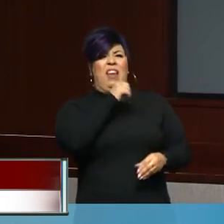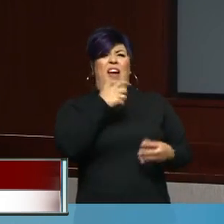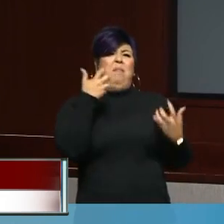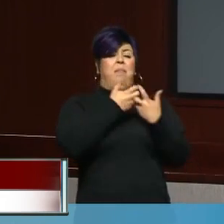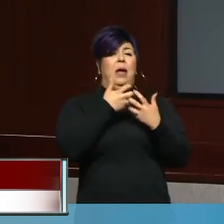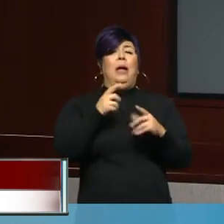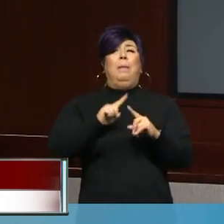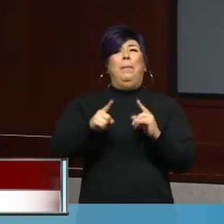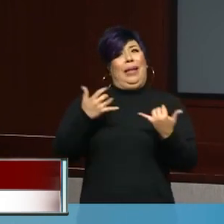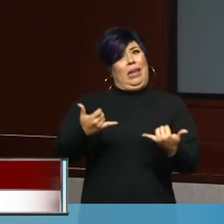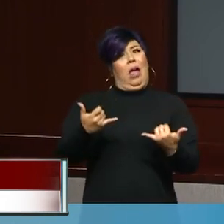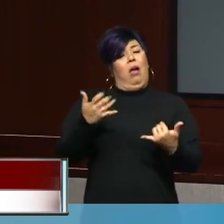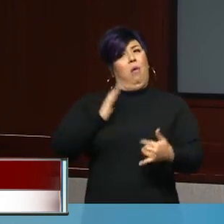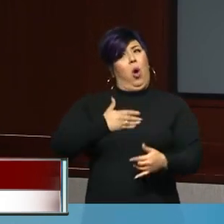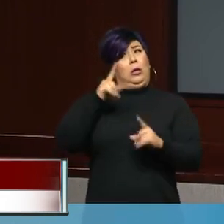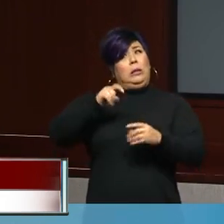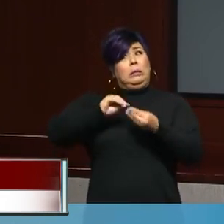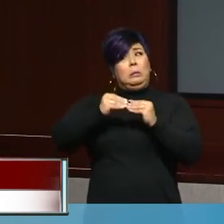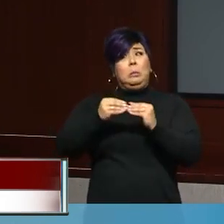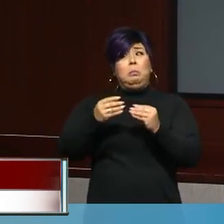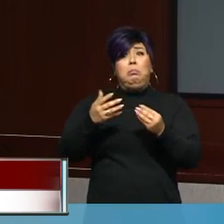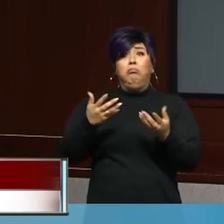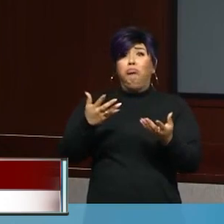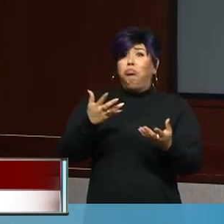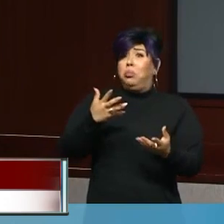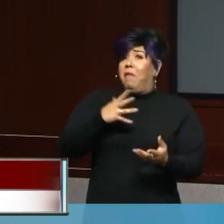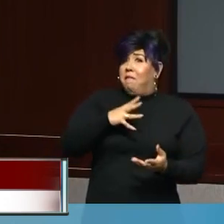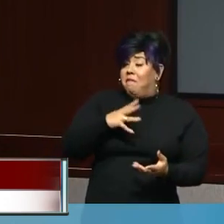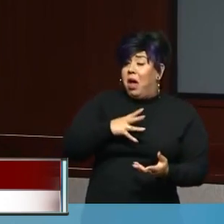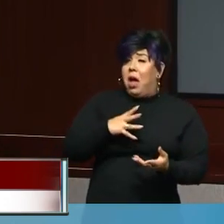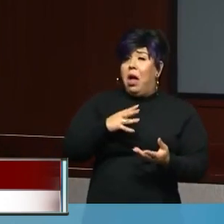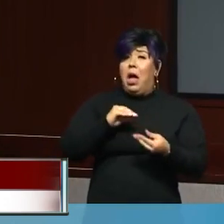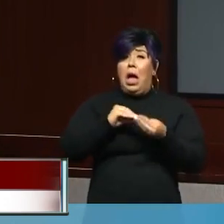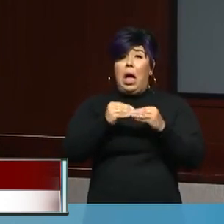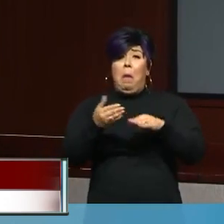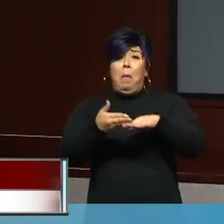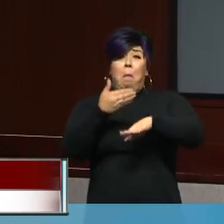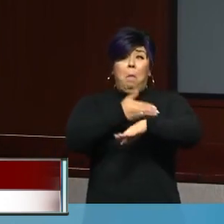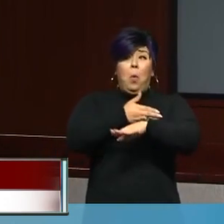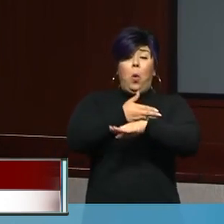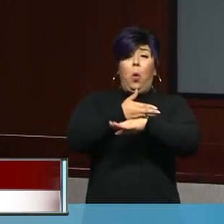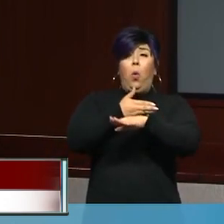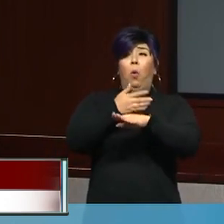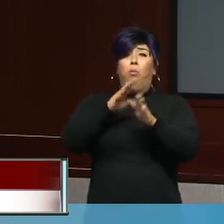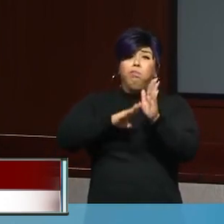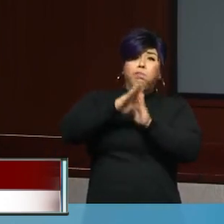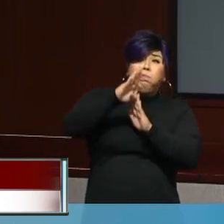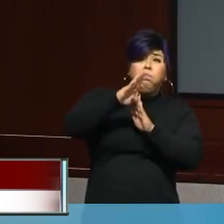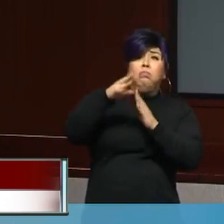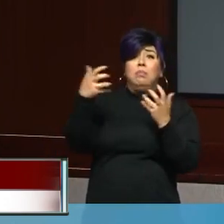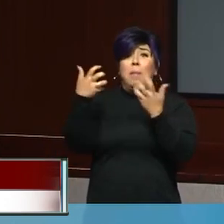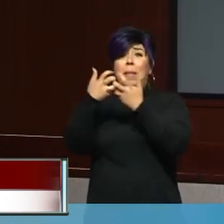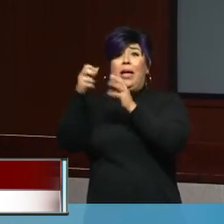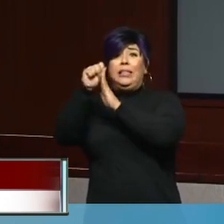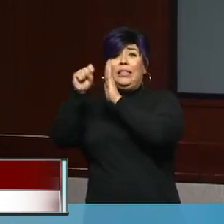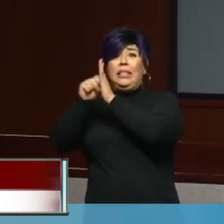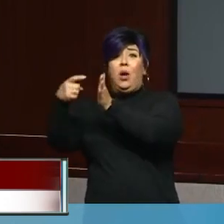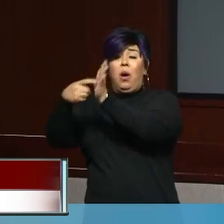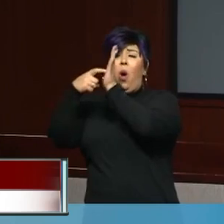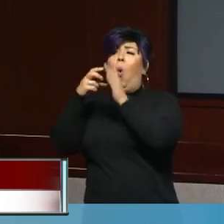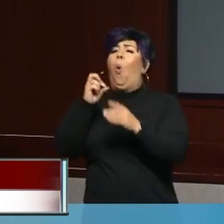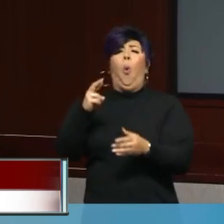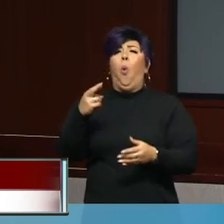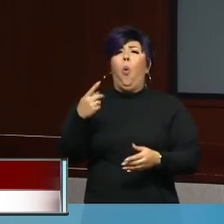terms of addressing that? Have our numbers been raised to, are we going in the right direction towards where the state wants us to be, or are we